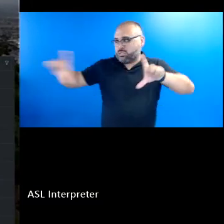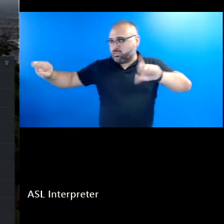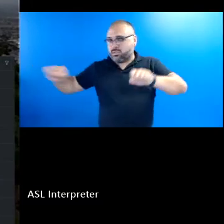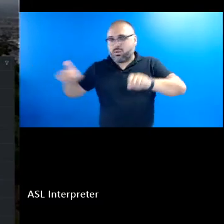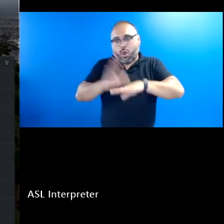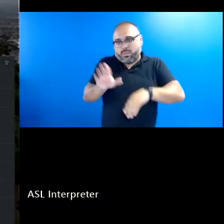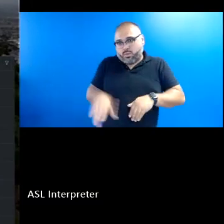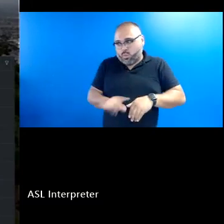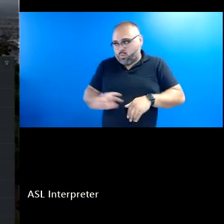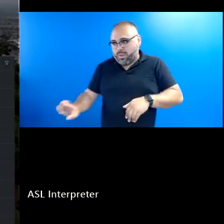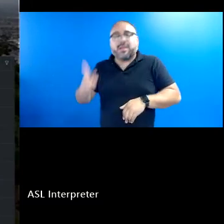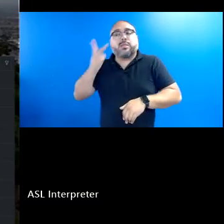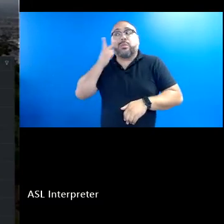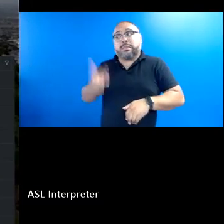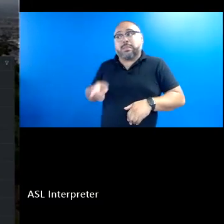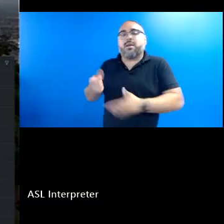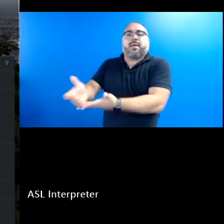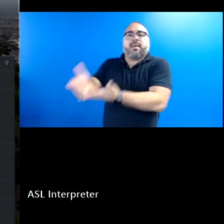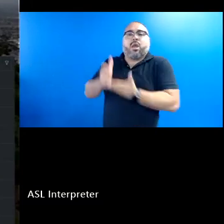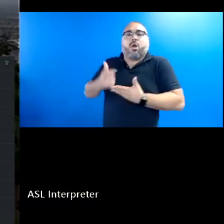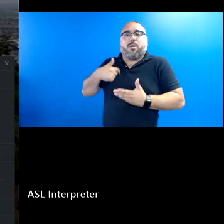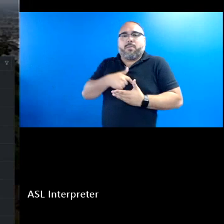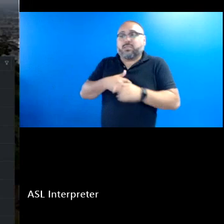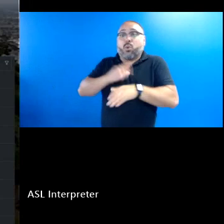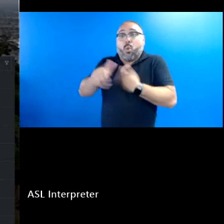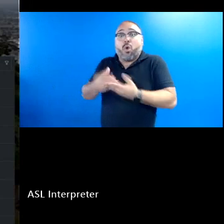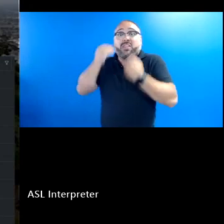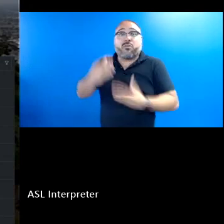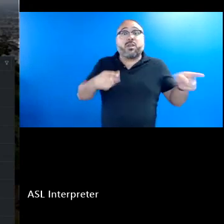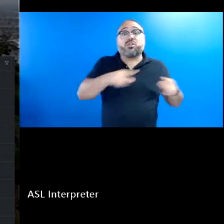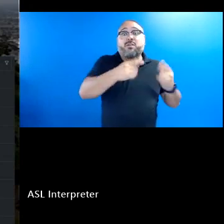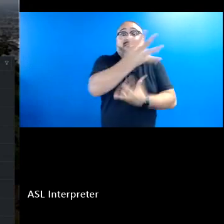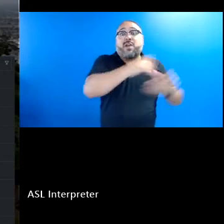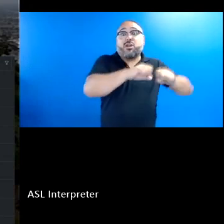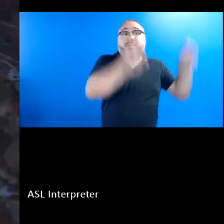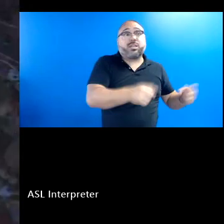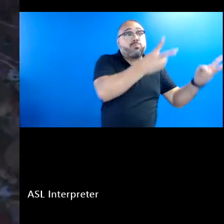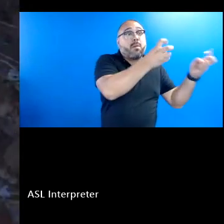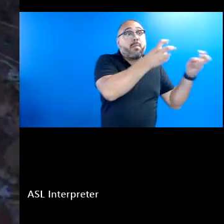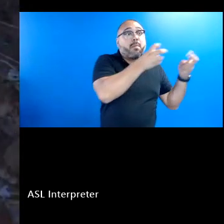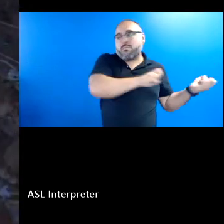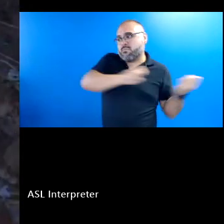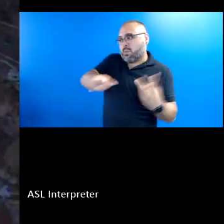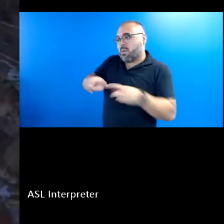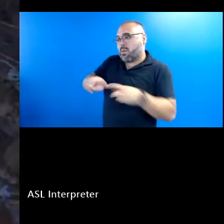conditions that those weather stations are reporting. Next slide.